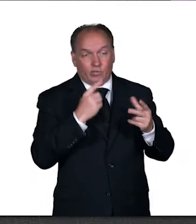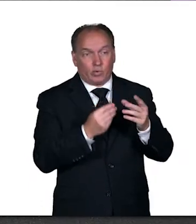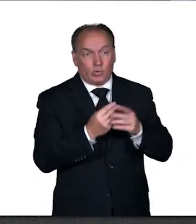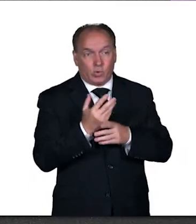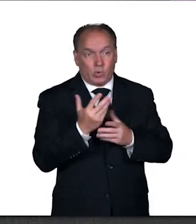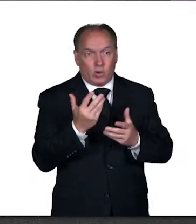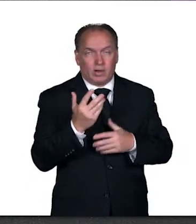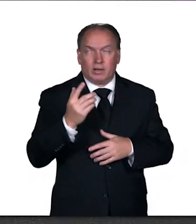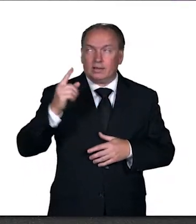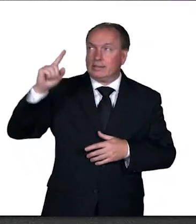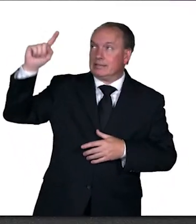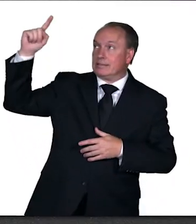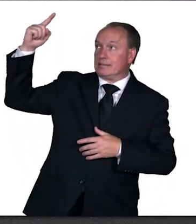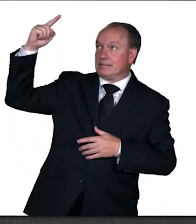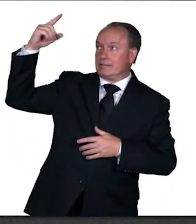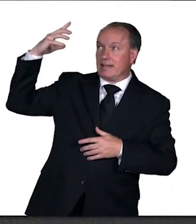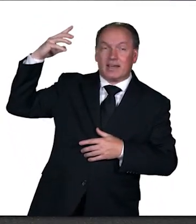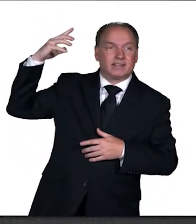to grow is